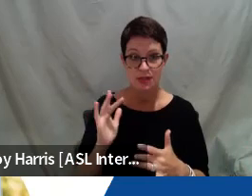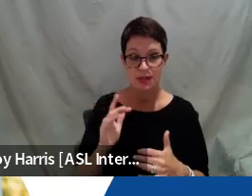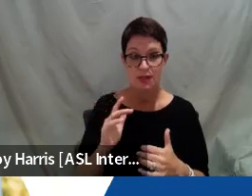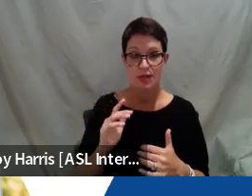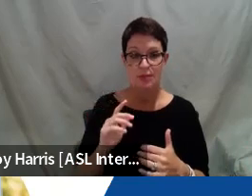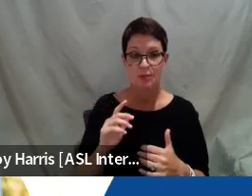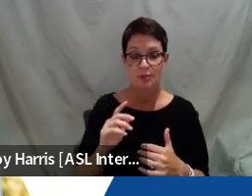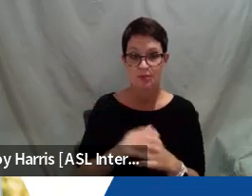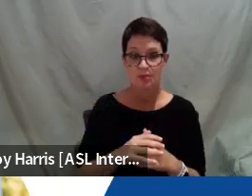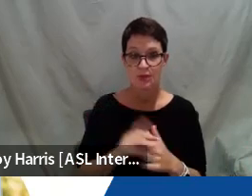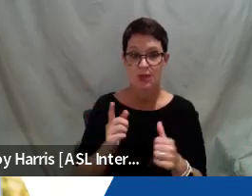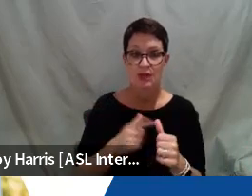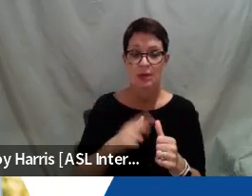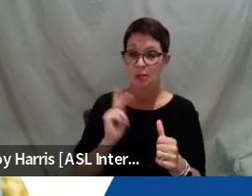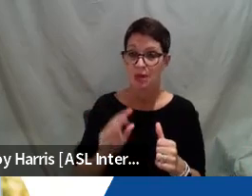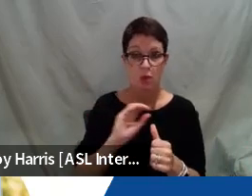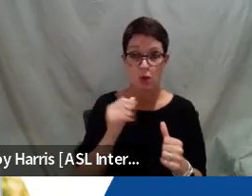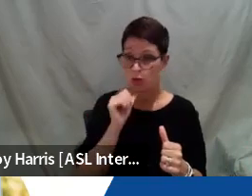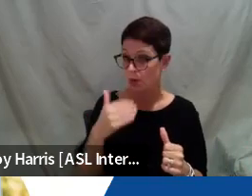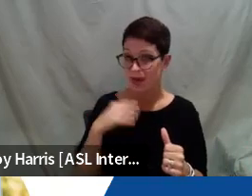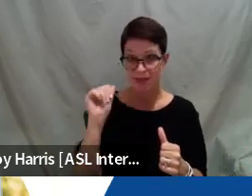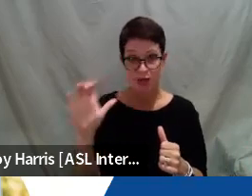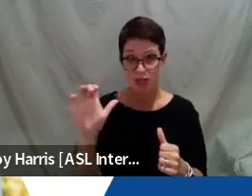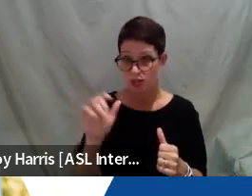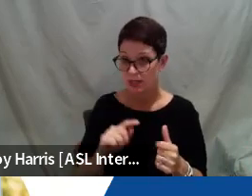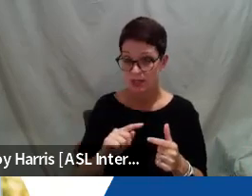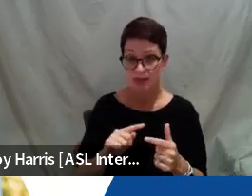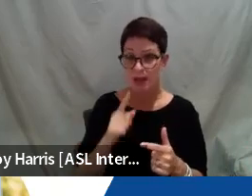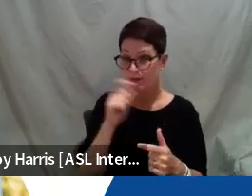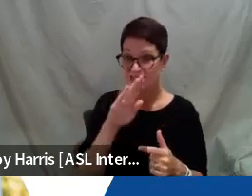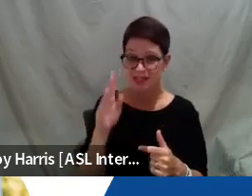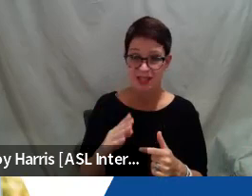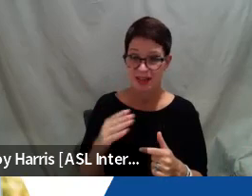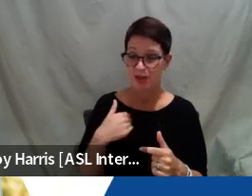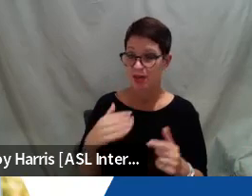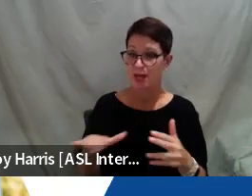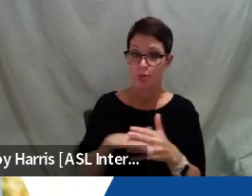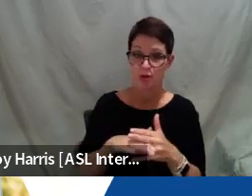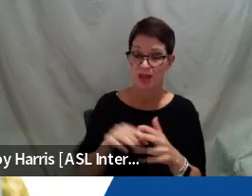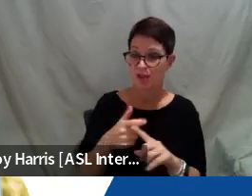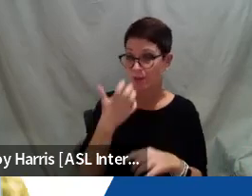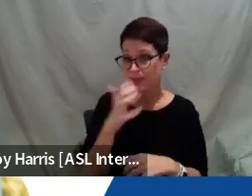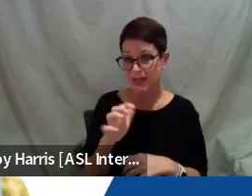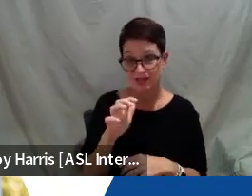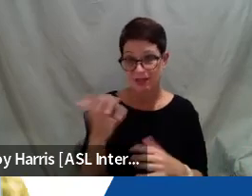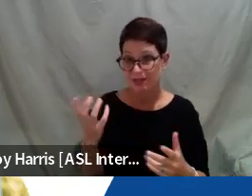so again, people without air conditioning, because they never get a break from the heat,